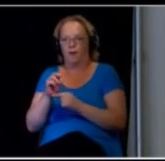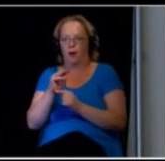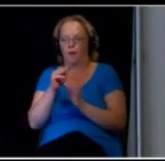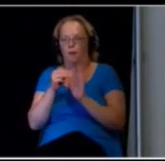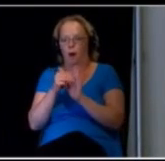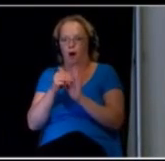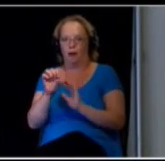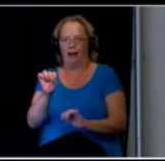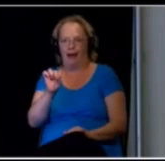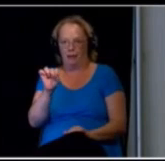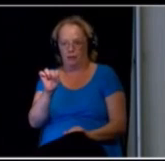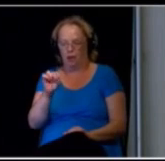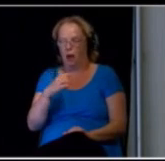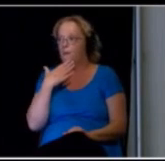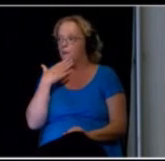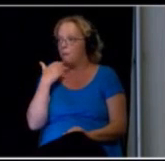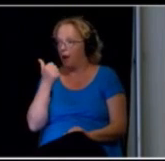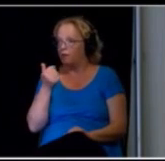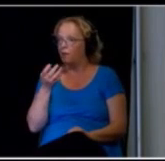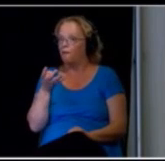it's the best all-wheel drive